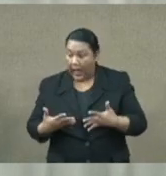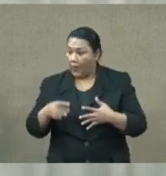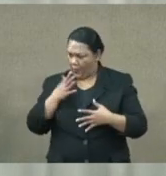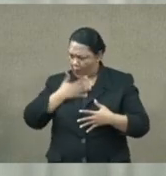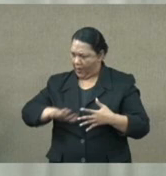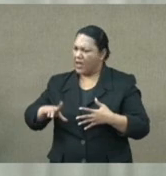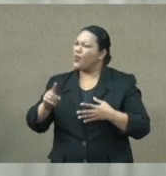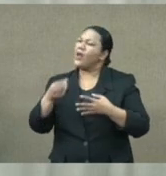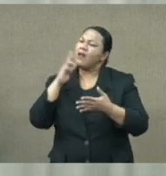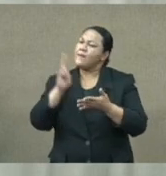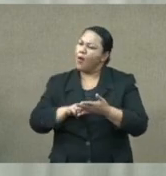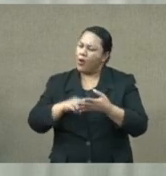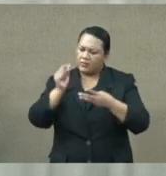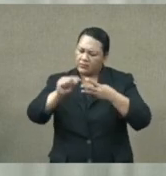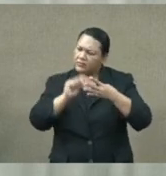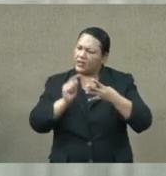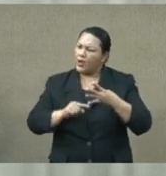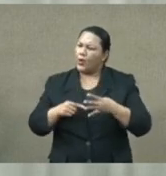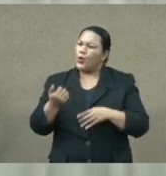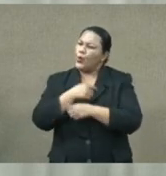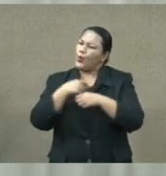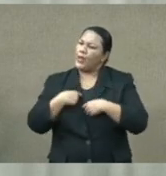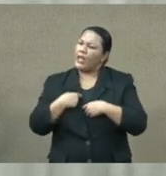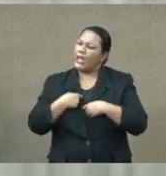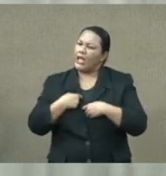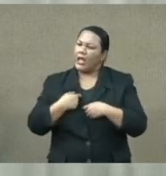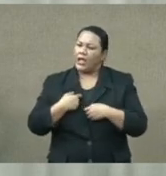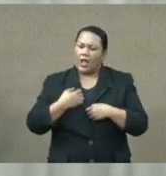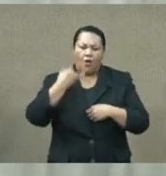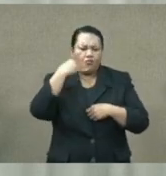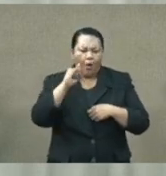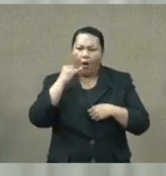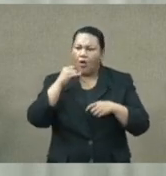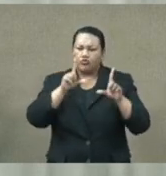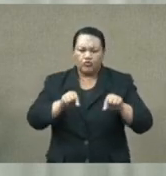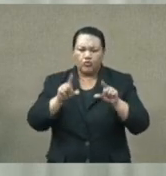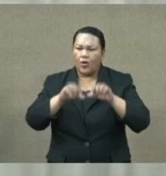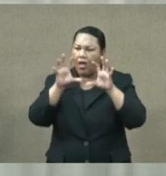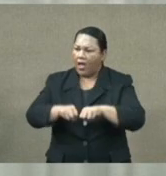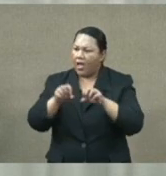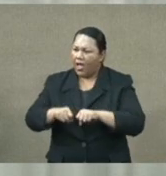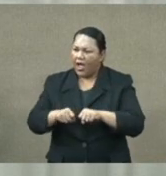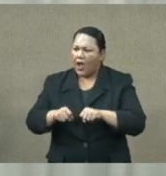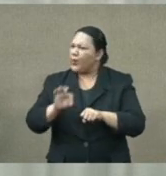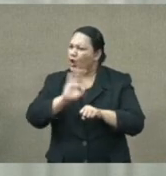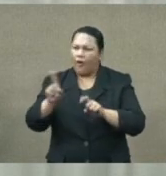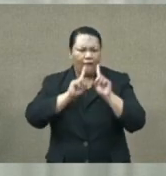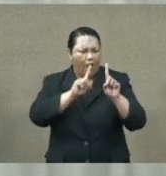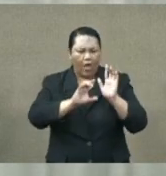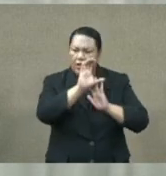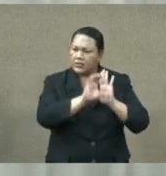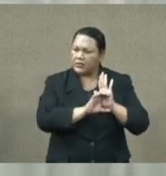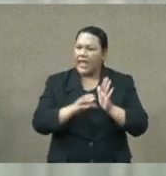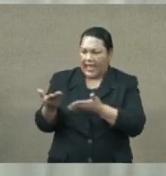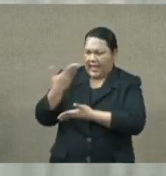received alleging that we have acted unconstitutionally, contrary to the rule of law, and in violation